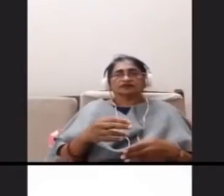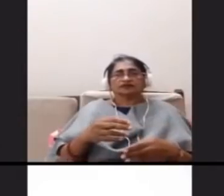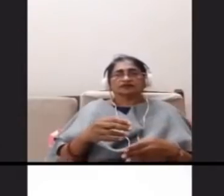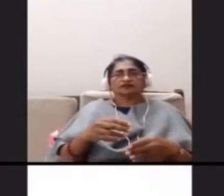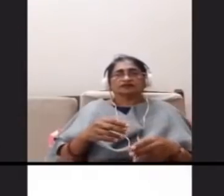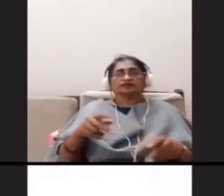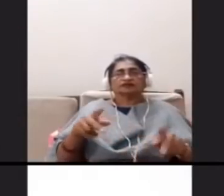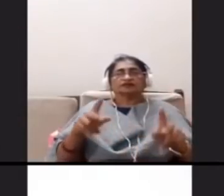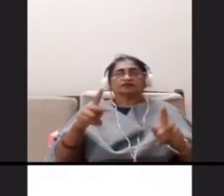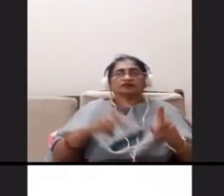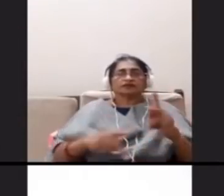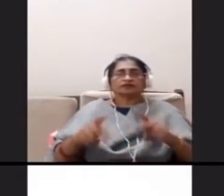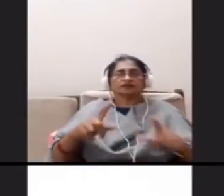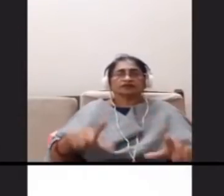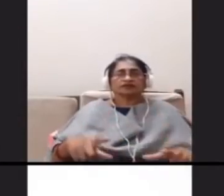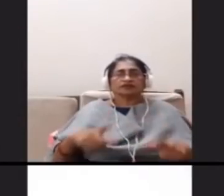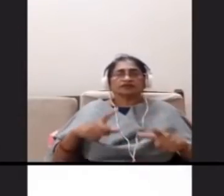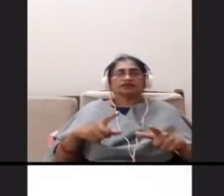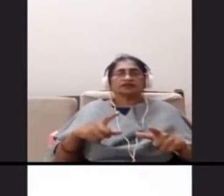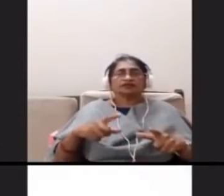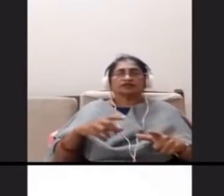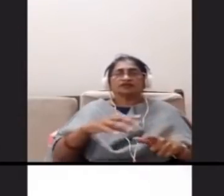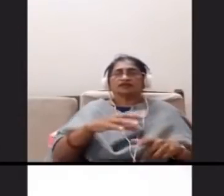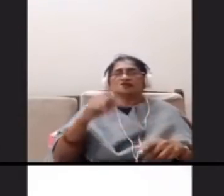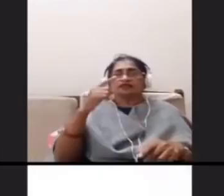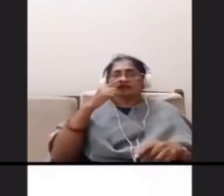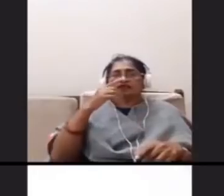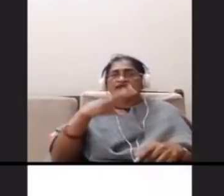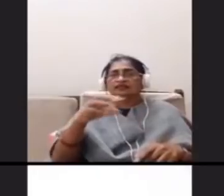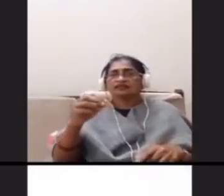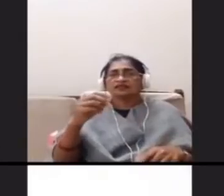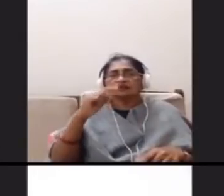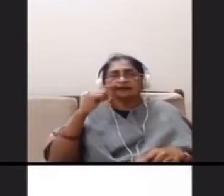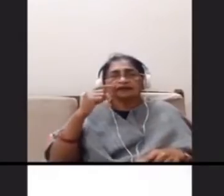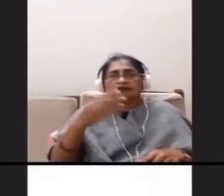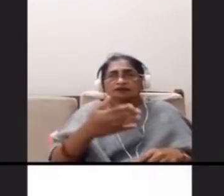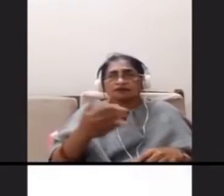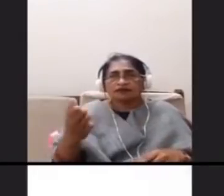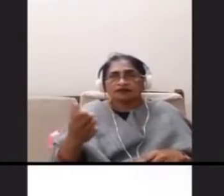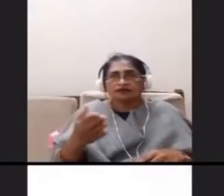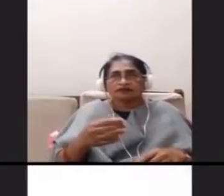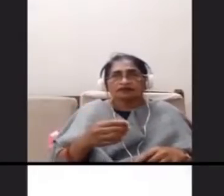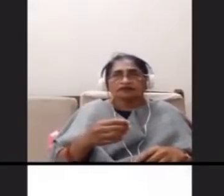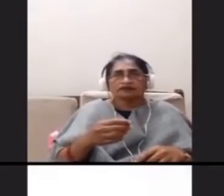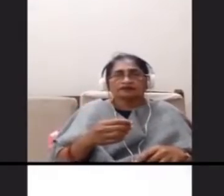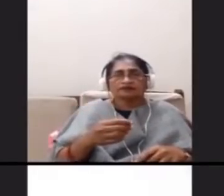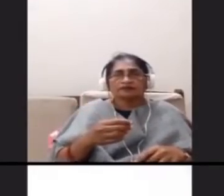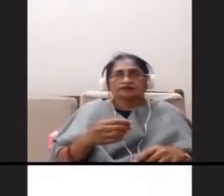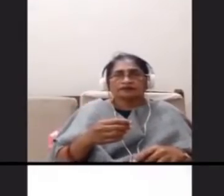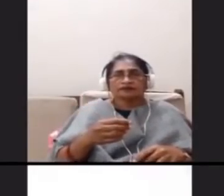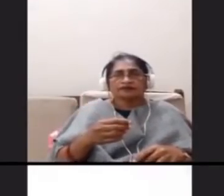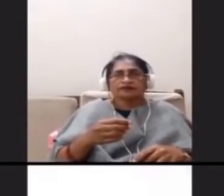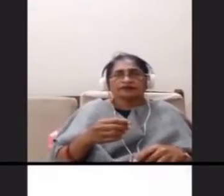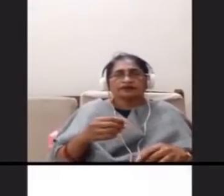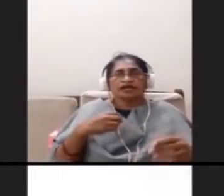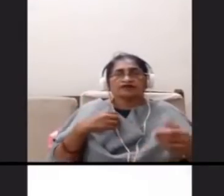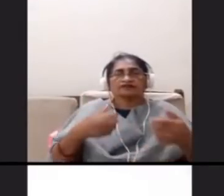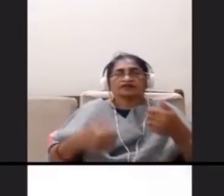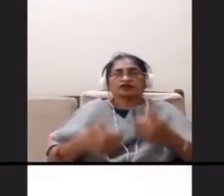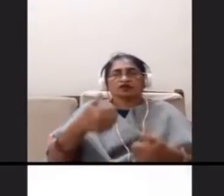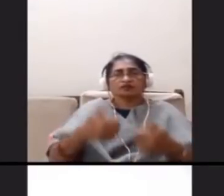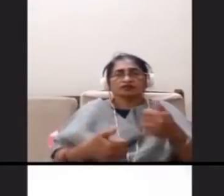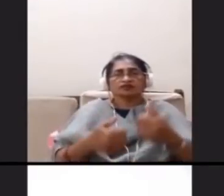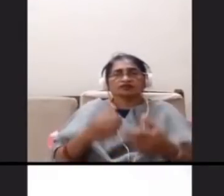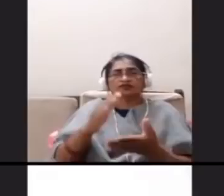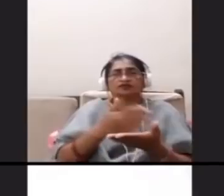lives. Now, ladies and gentlemen, I want to confess that there is a competition between